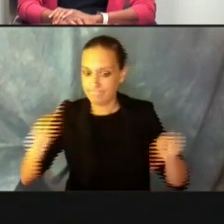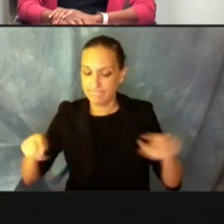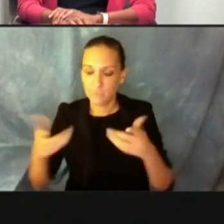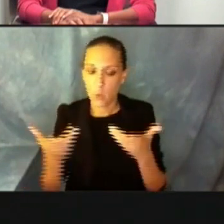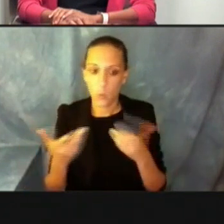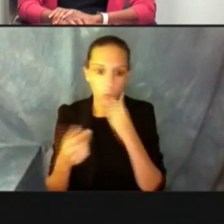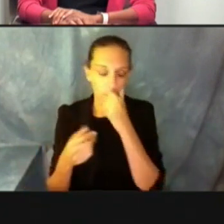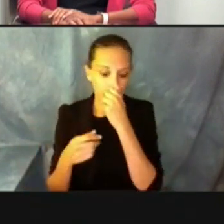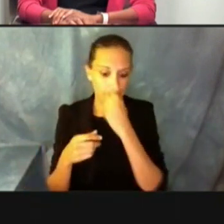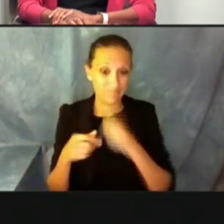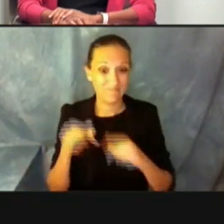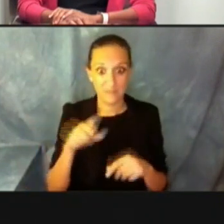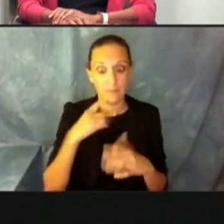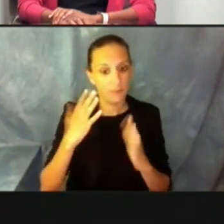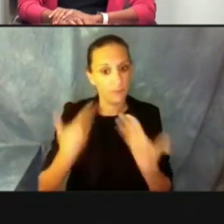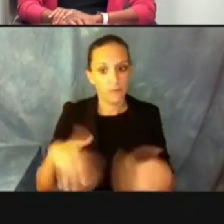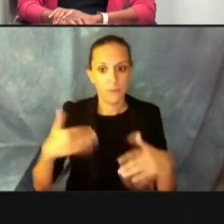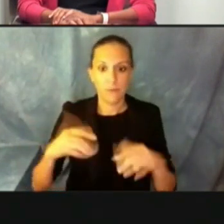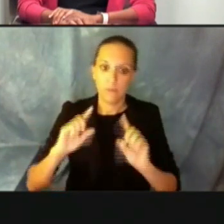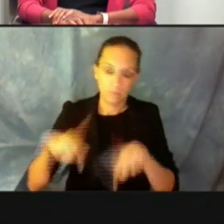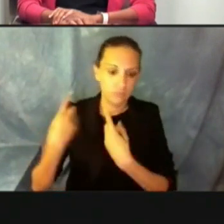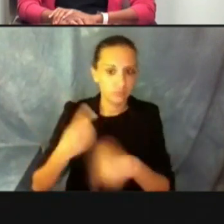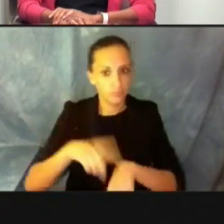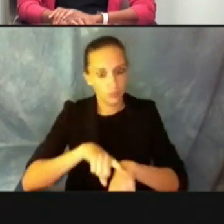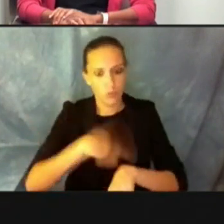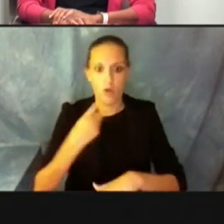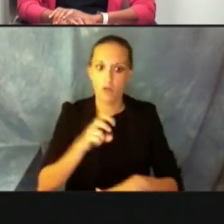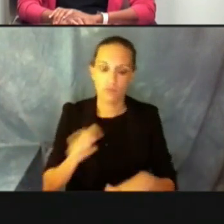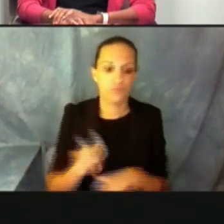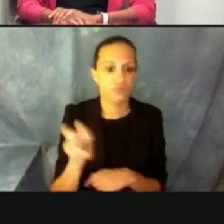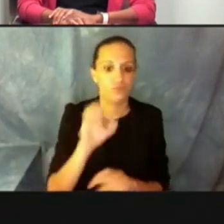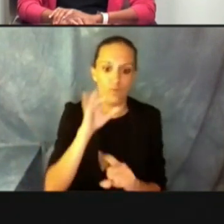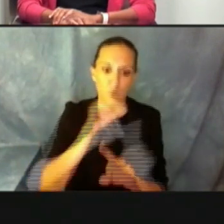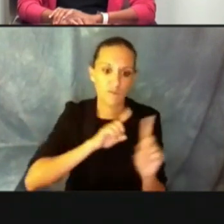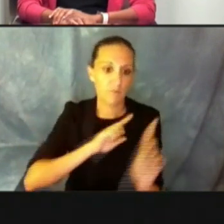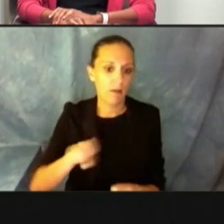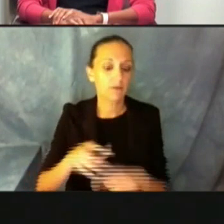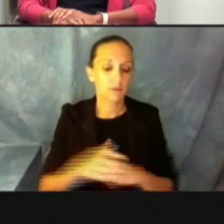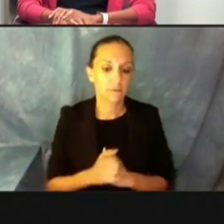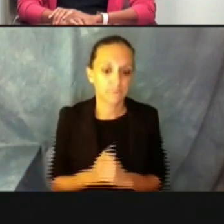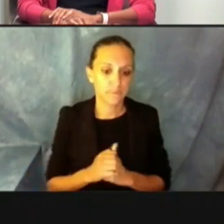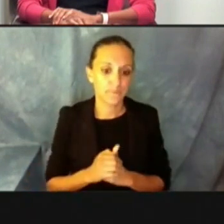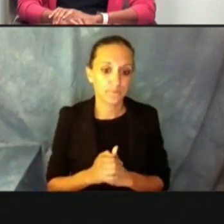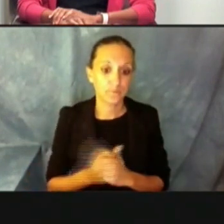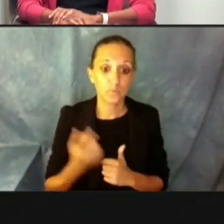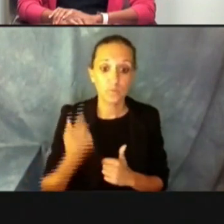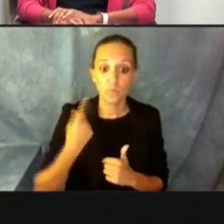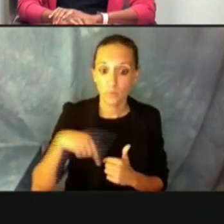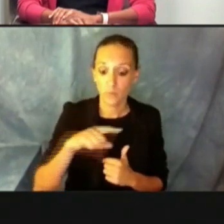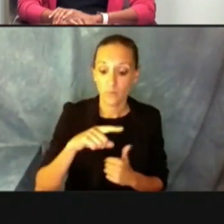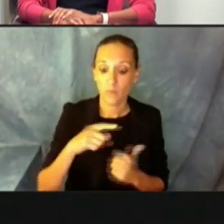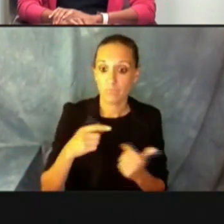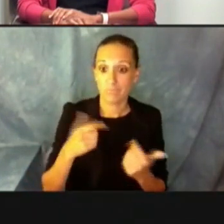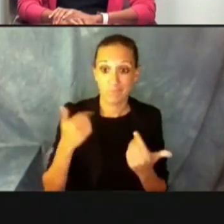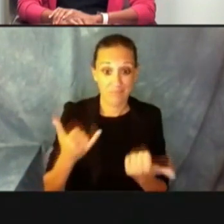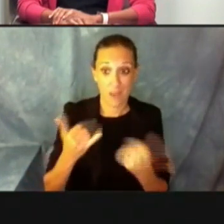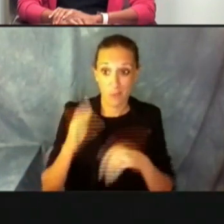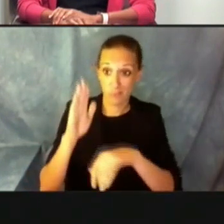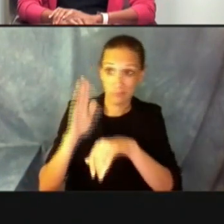This has been a long road of response. And we are putting a call out